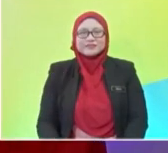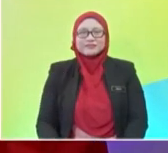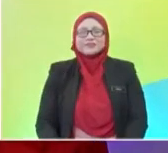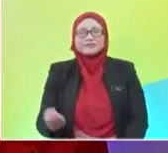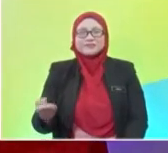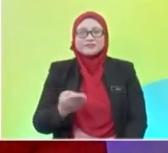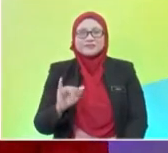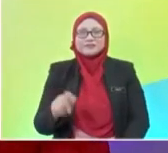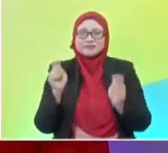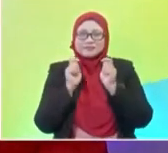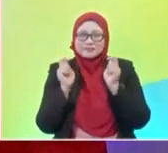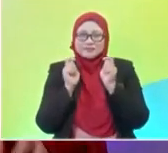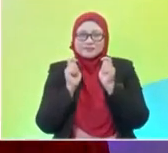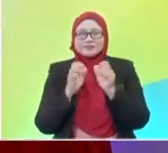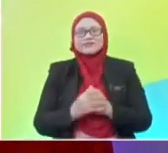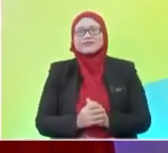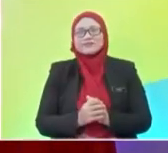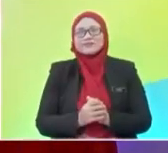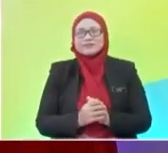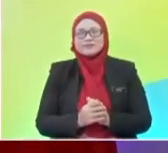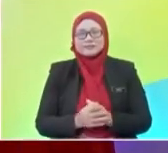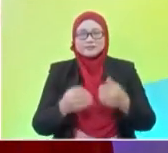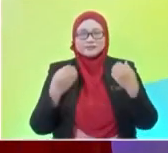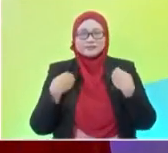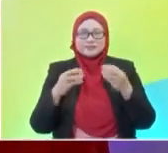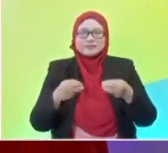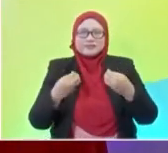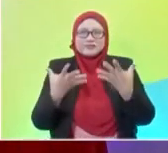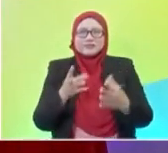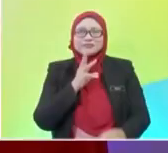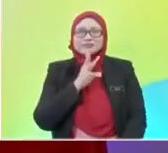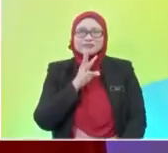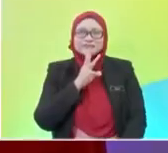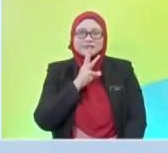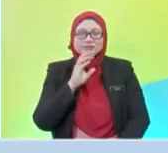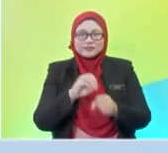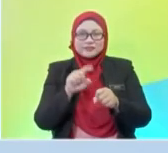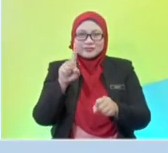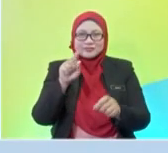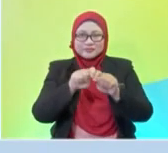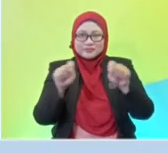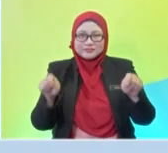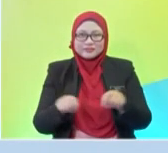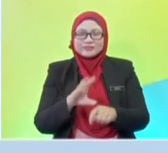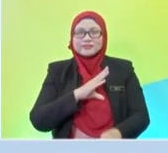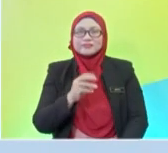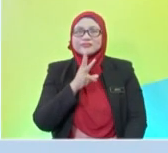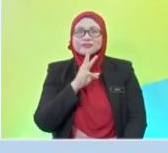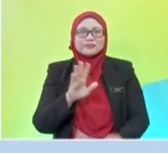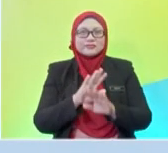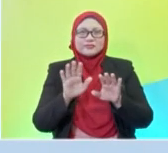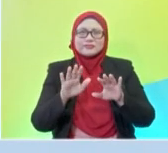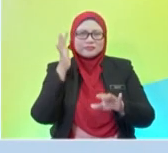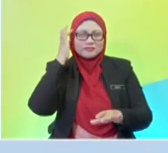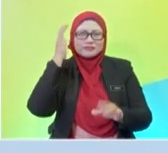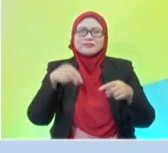Yes, okay. Floods happens when there's too much water in an area and the water has no place to go. I